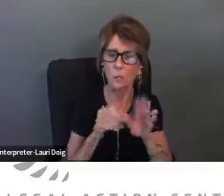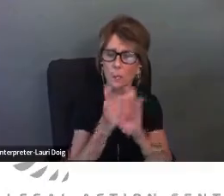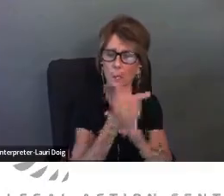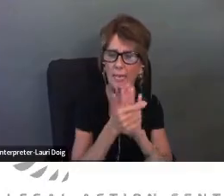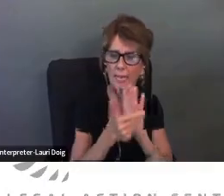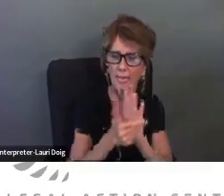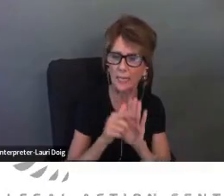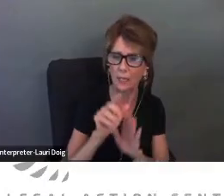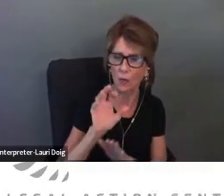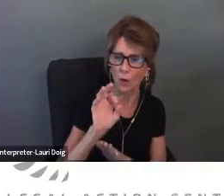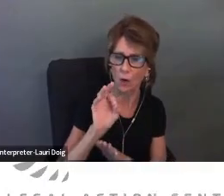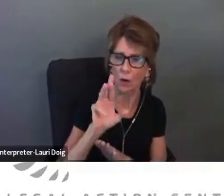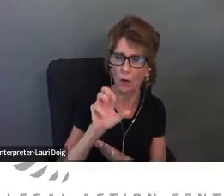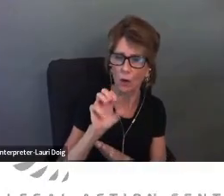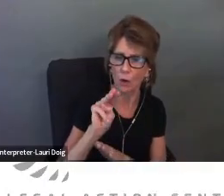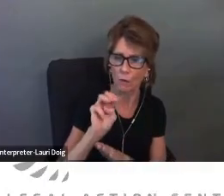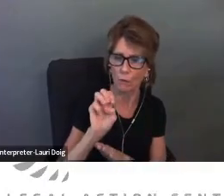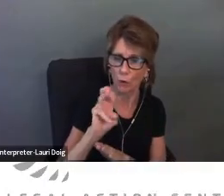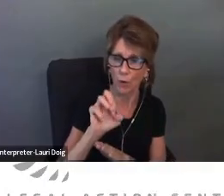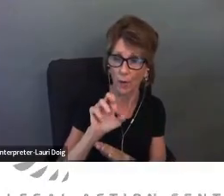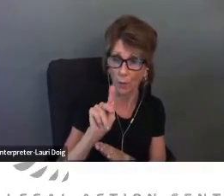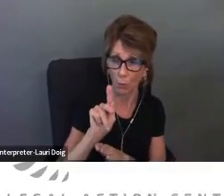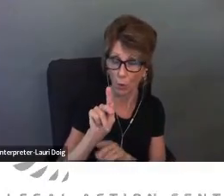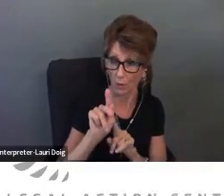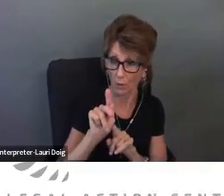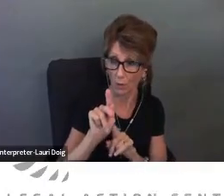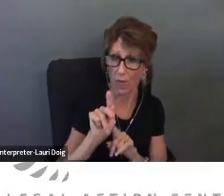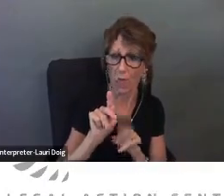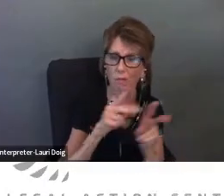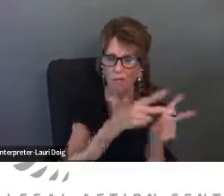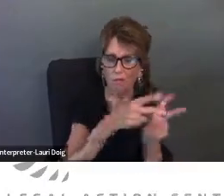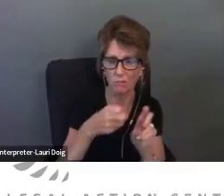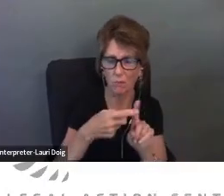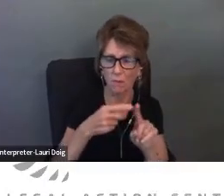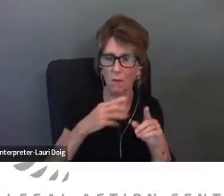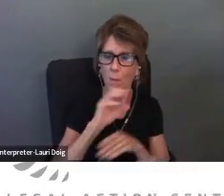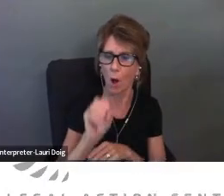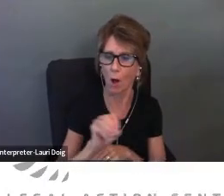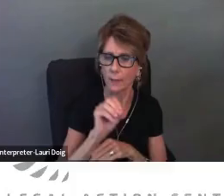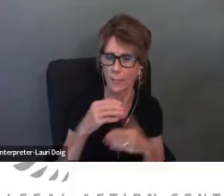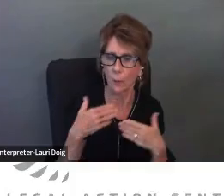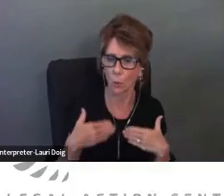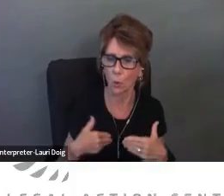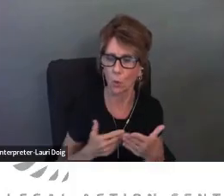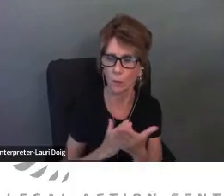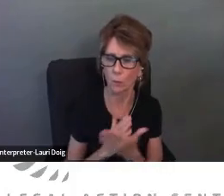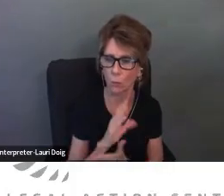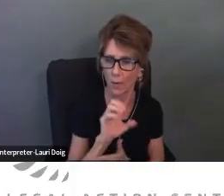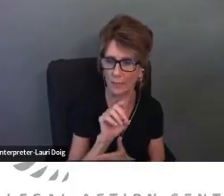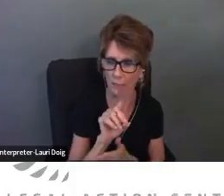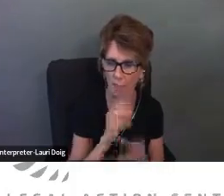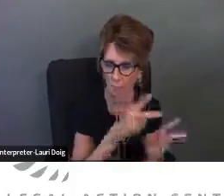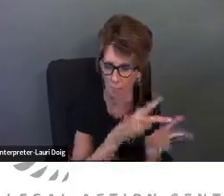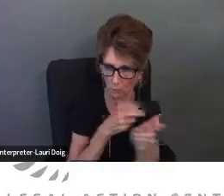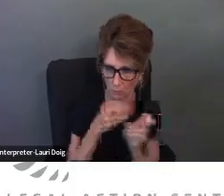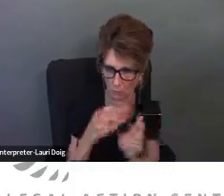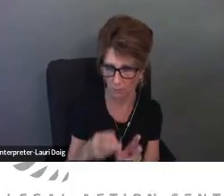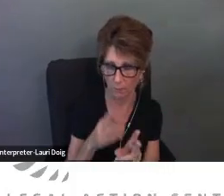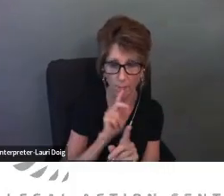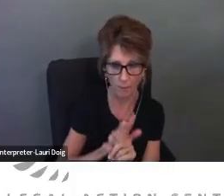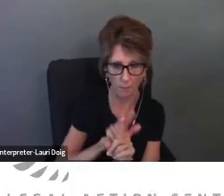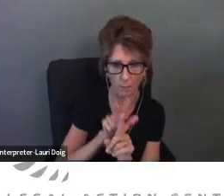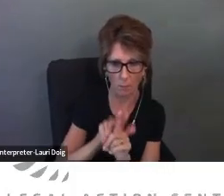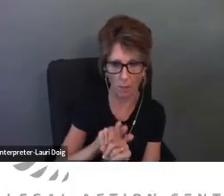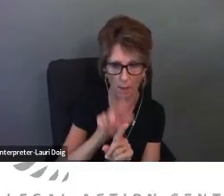based in the Ontario Human Rights Code. There are other legislation that will chip in when you are dealing with housing matters.